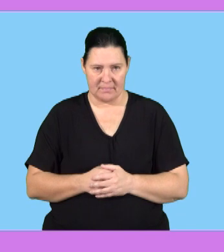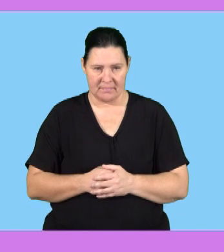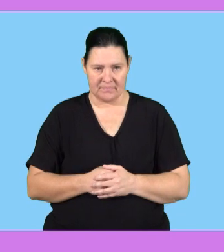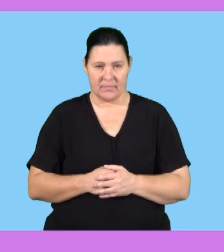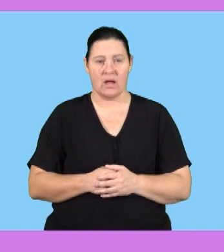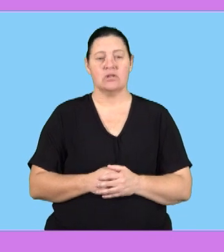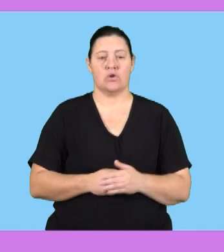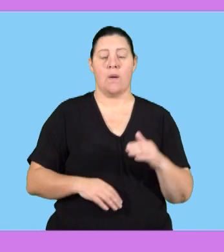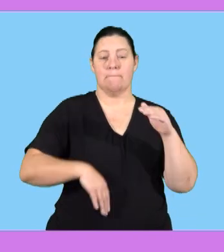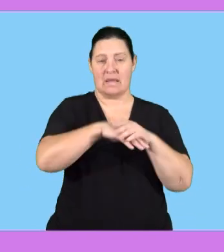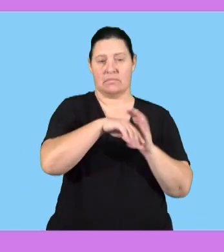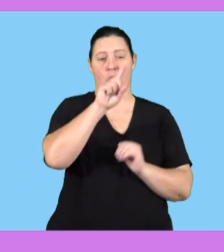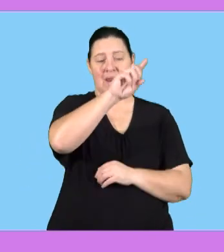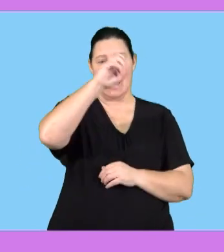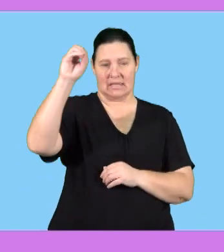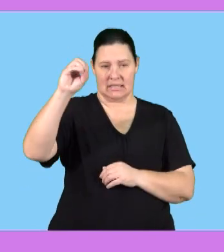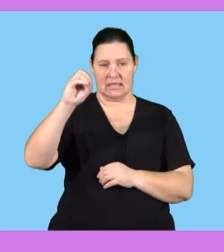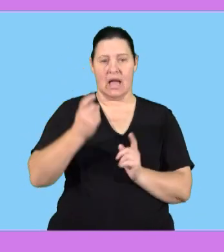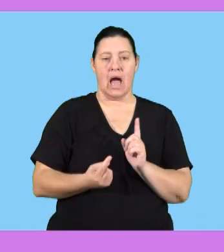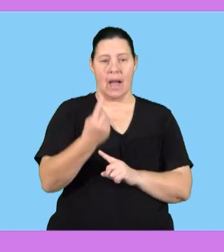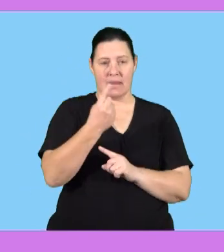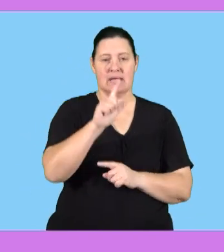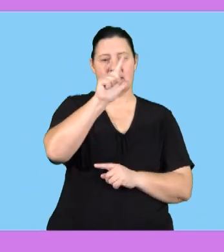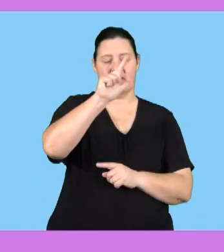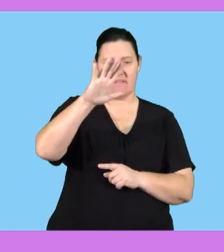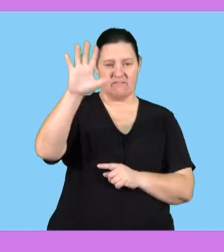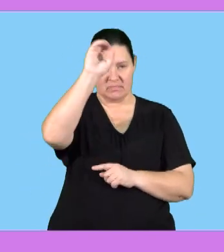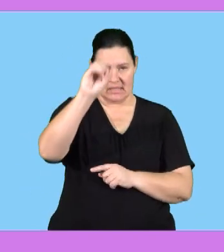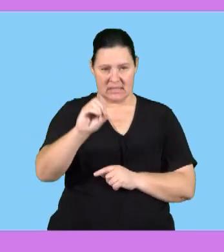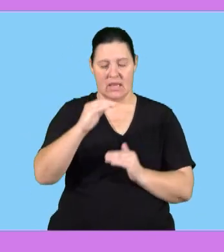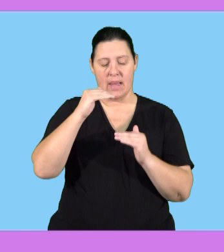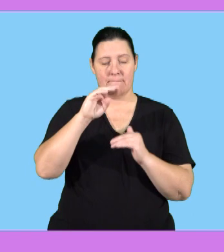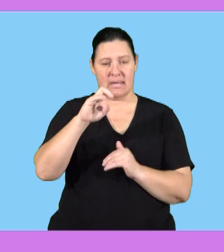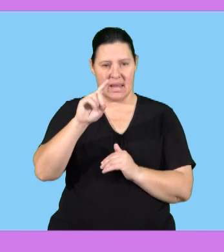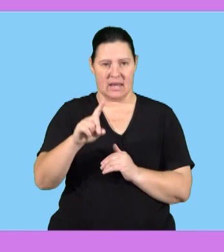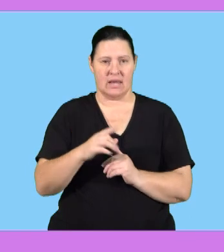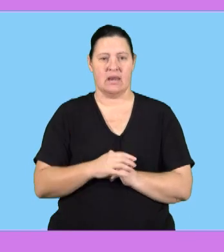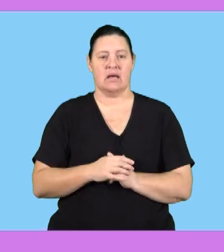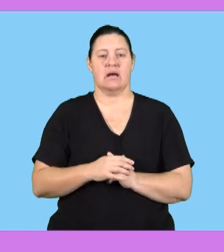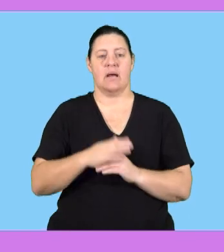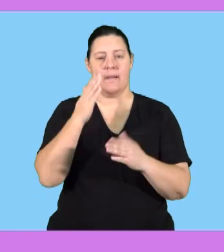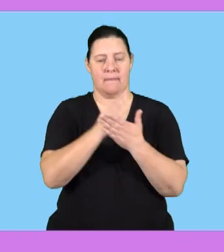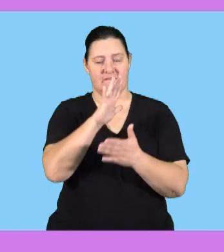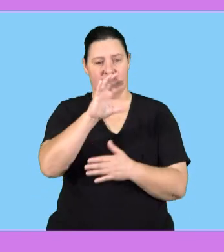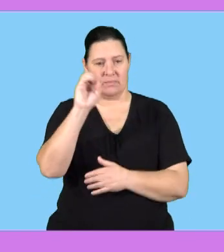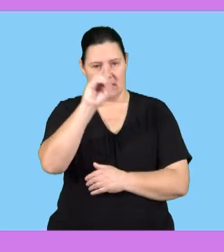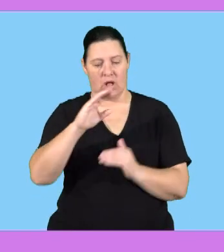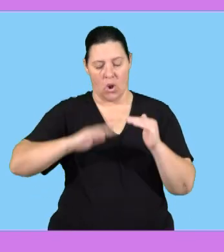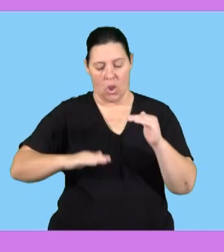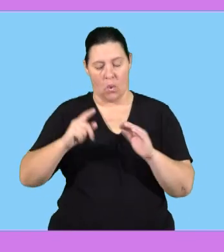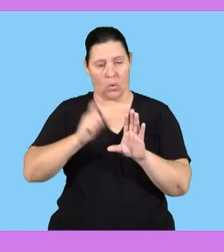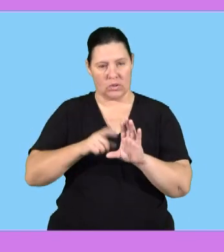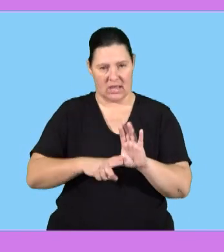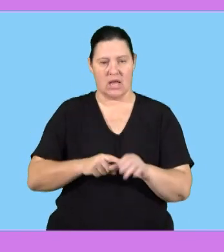percentiles, the maximum will be the 100th percentile, the upper quartile, the 75th percentile, our median, the 50th percentile, our